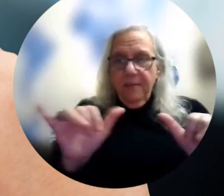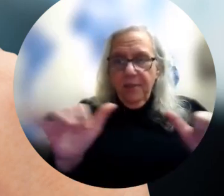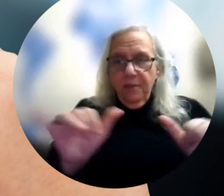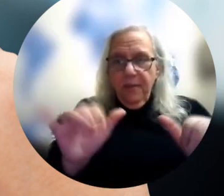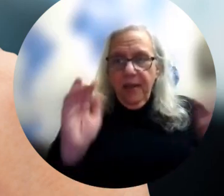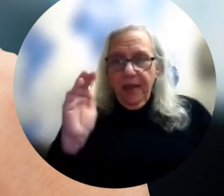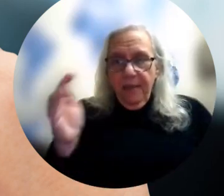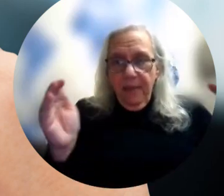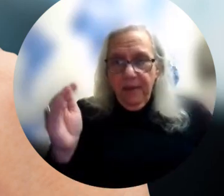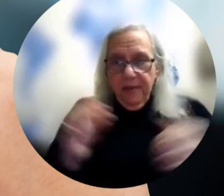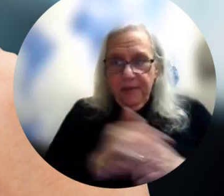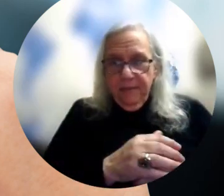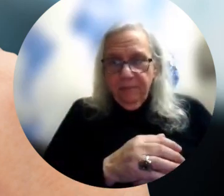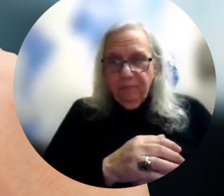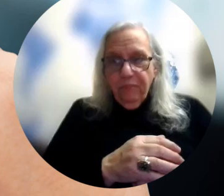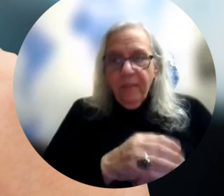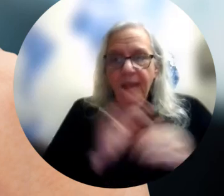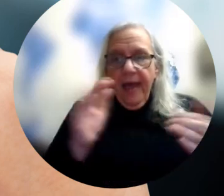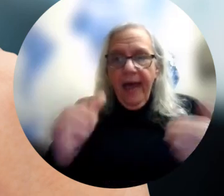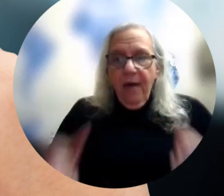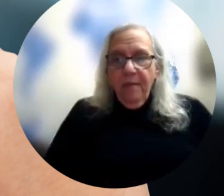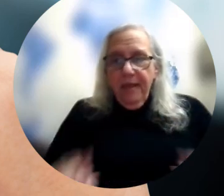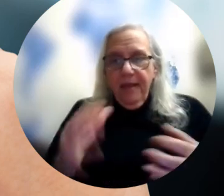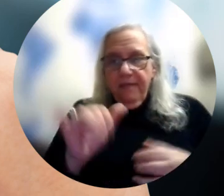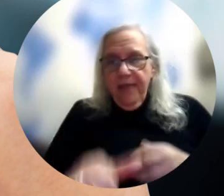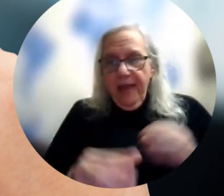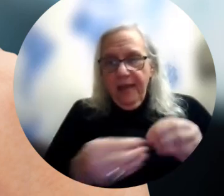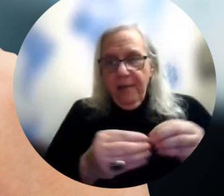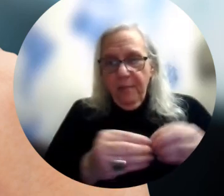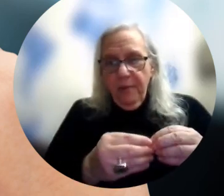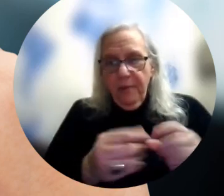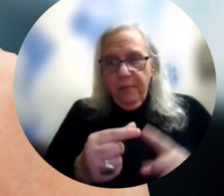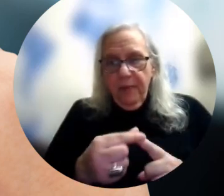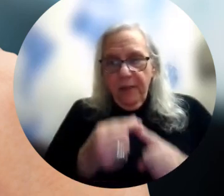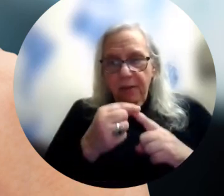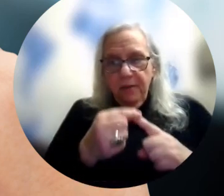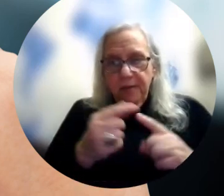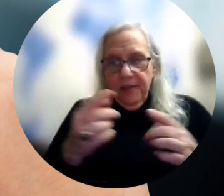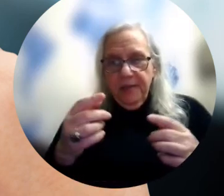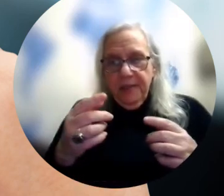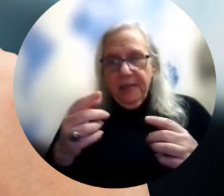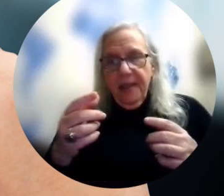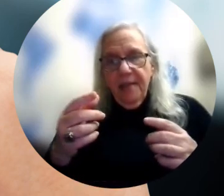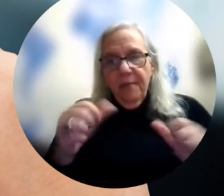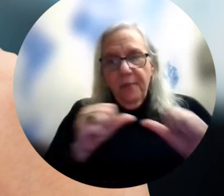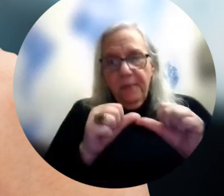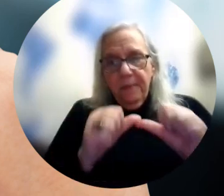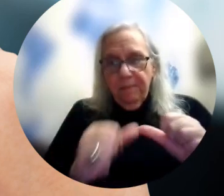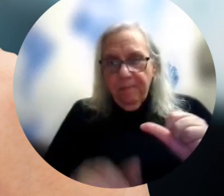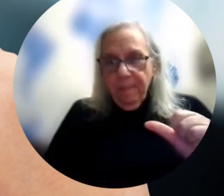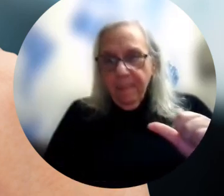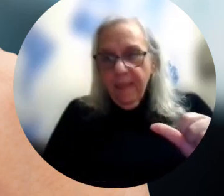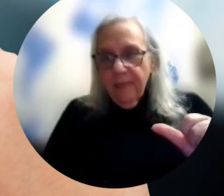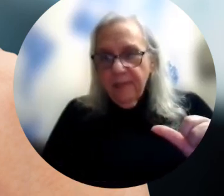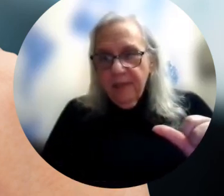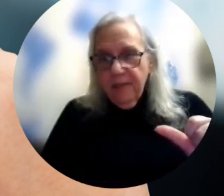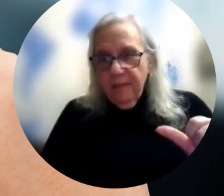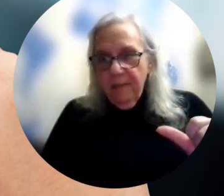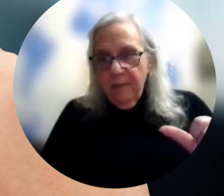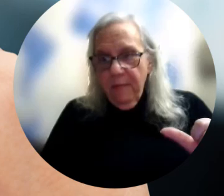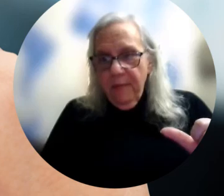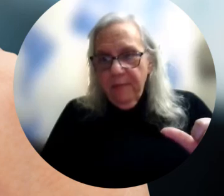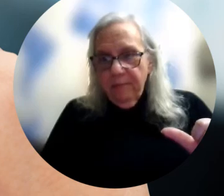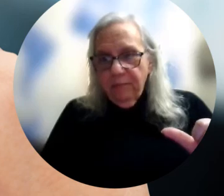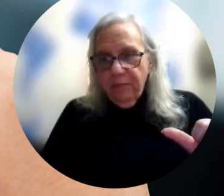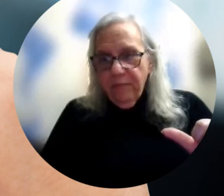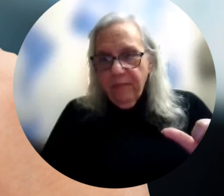findings of measurement and comparison, how many of that number procure sustainable, excuse